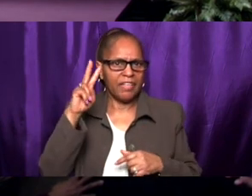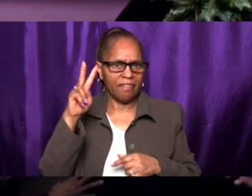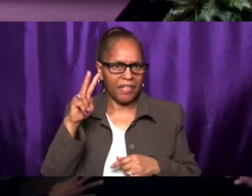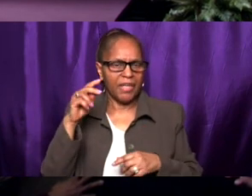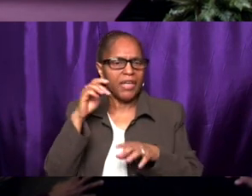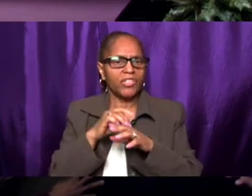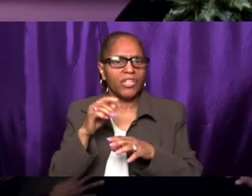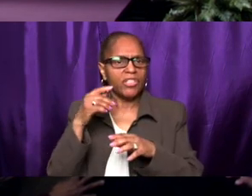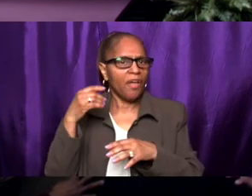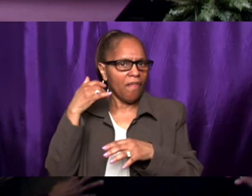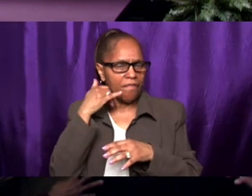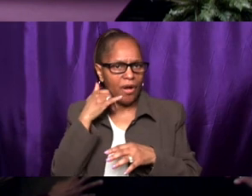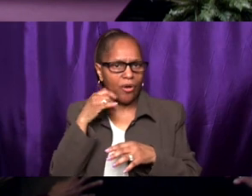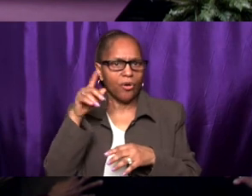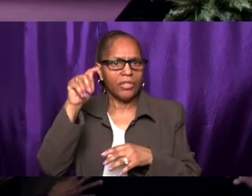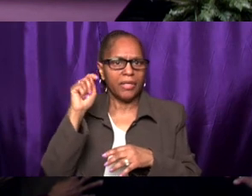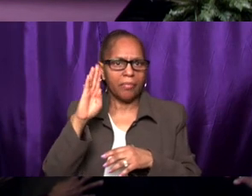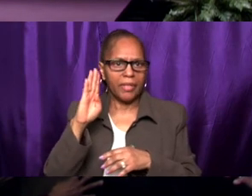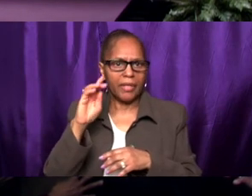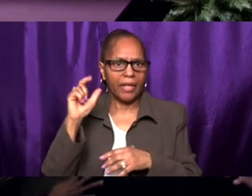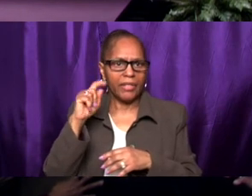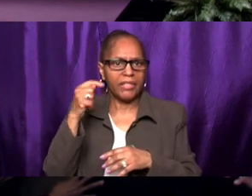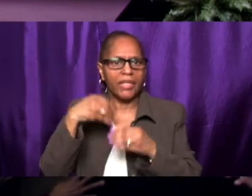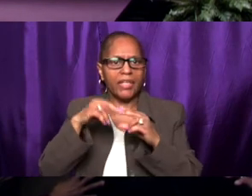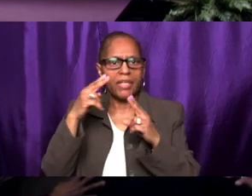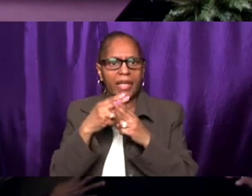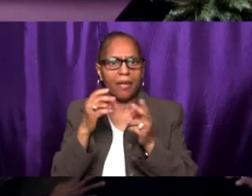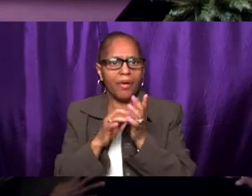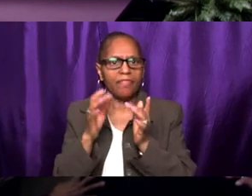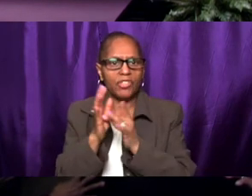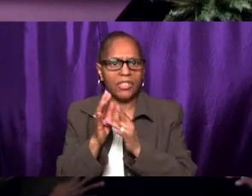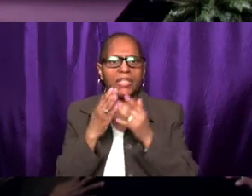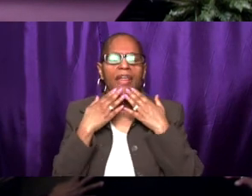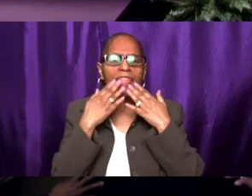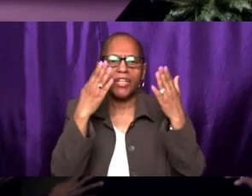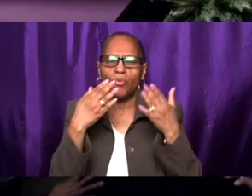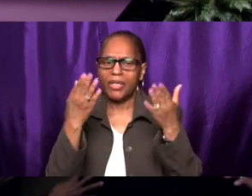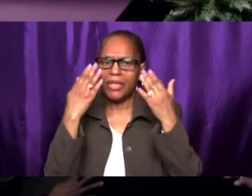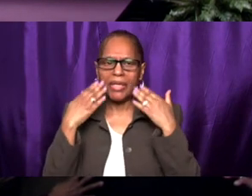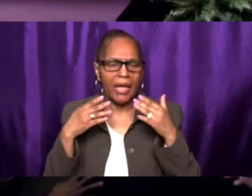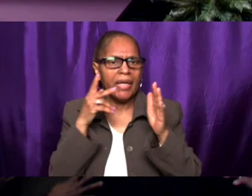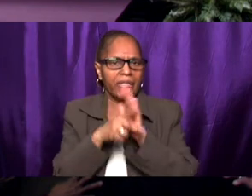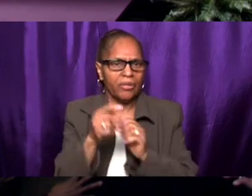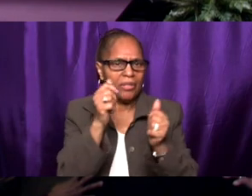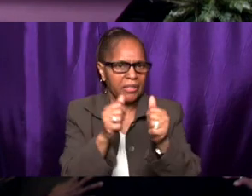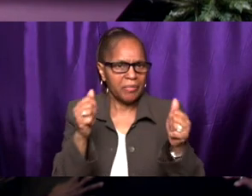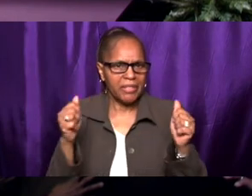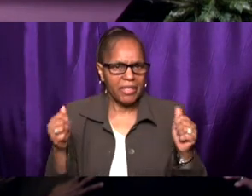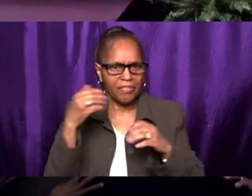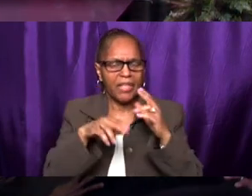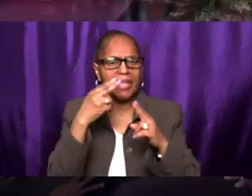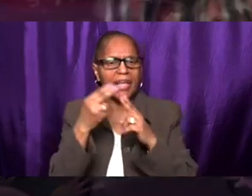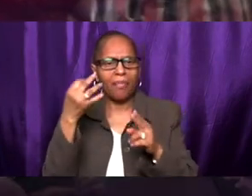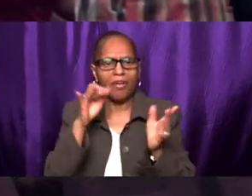they touch their tablet. In the name of Jesus, God, thank you that they will not commit suicide. In the name